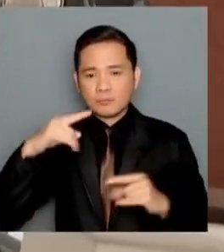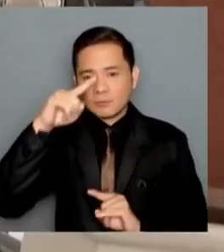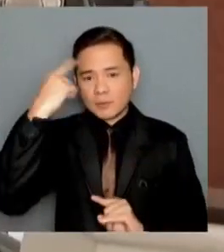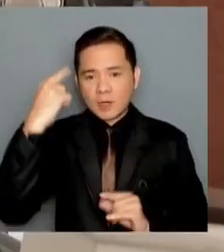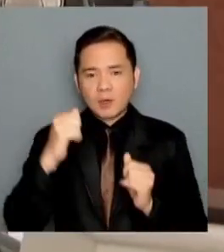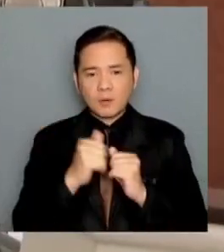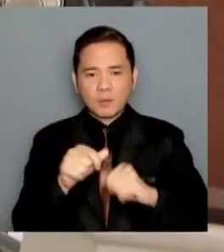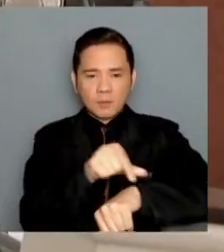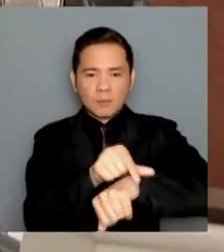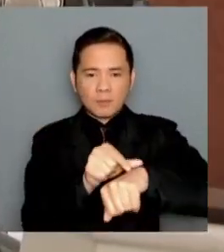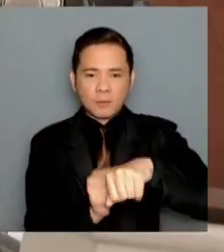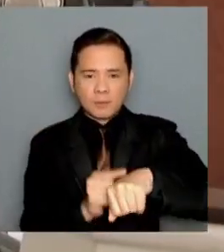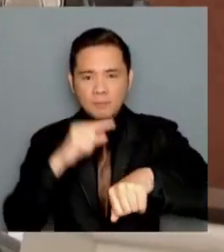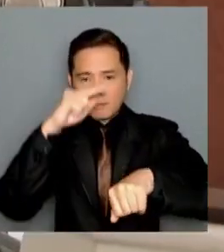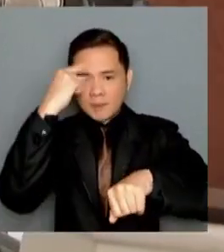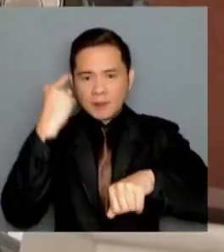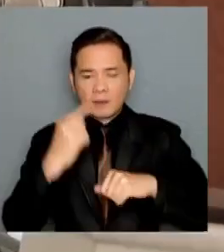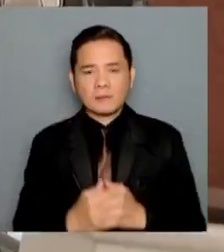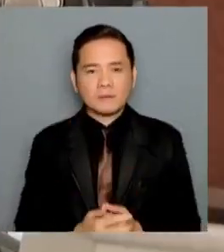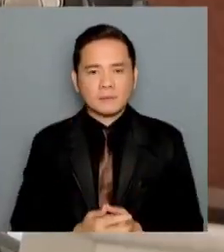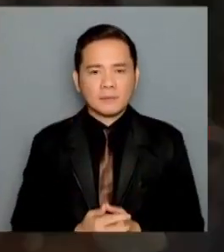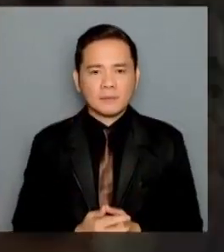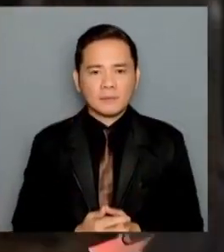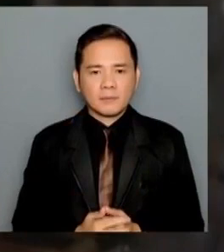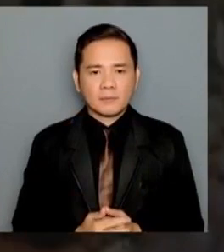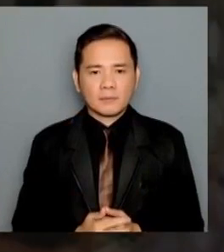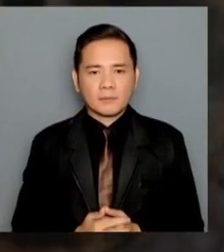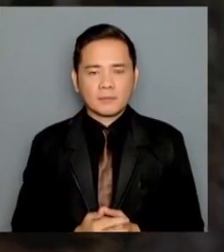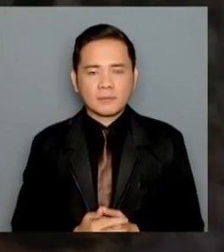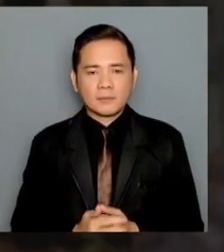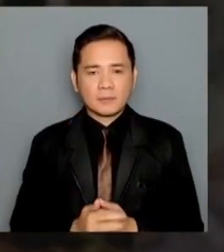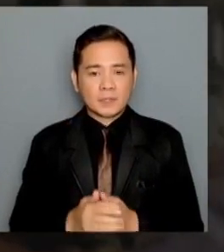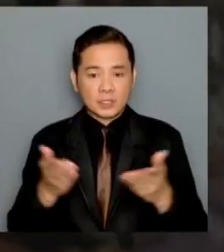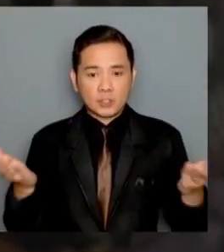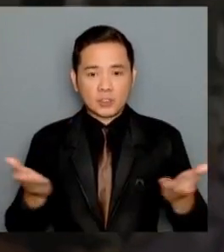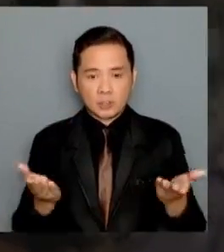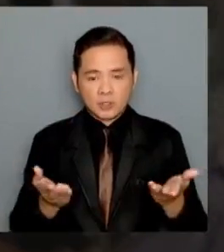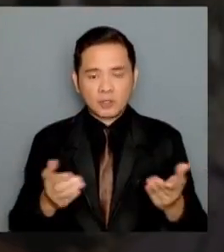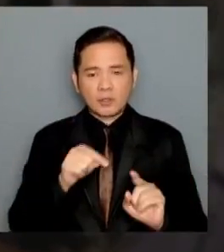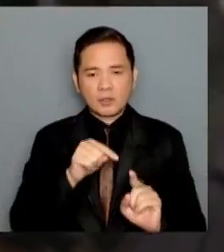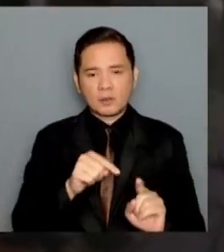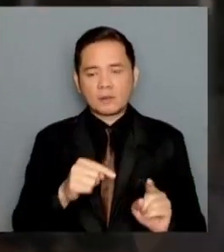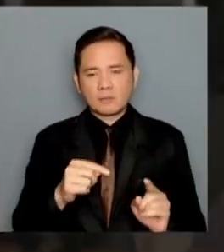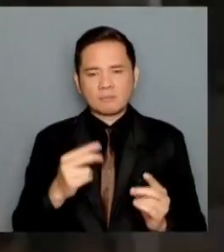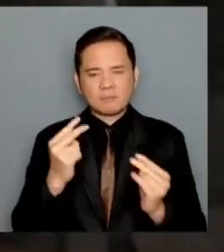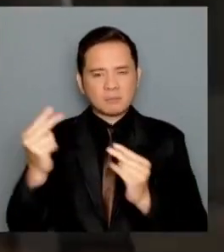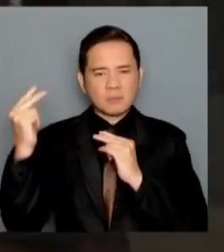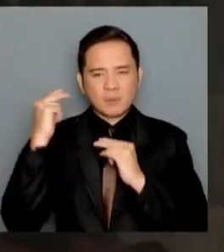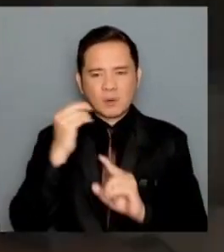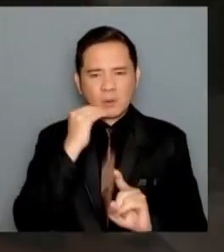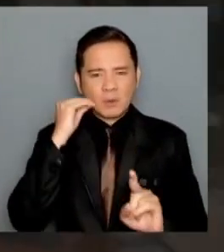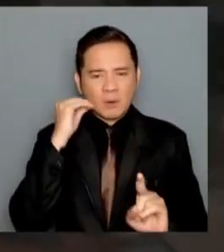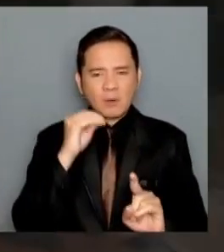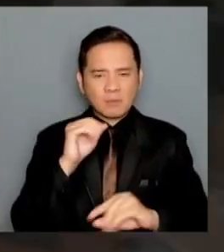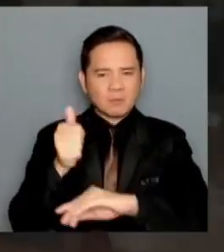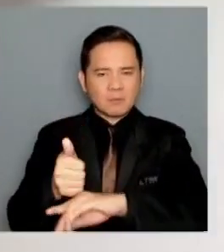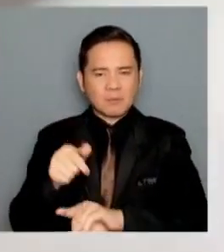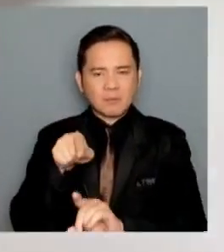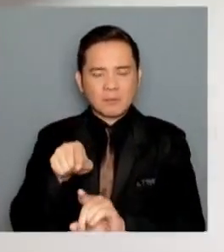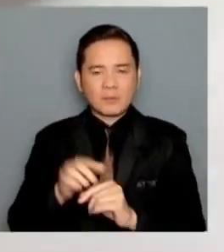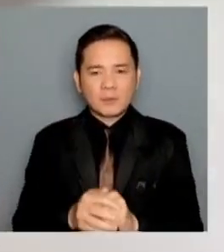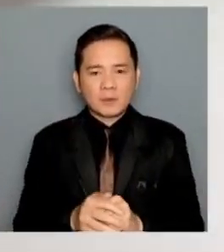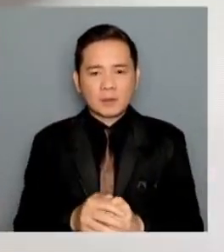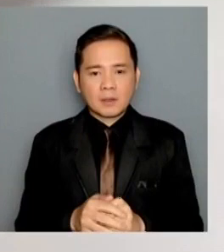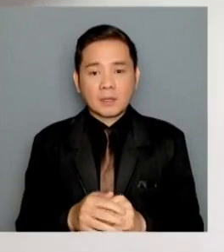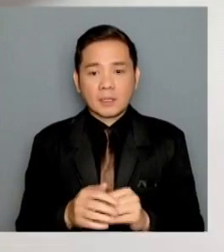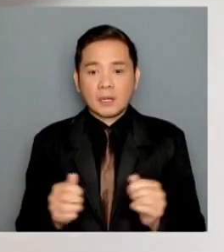Matt's remains were brought here at the La Merced Memorial Homes. His coffin was placed beside his grandfather's, who died of